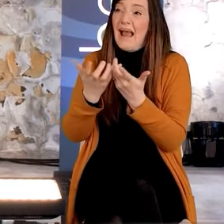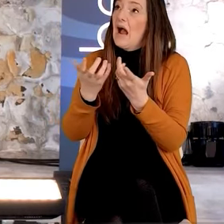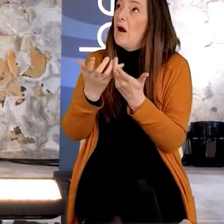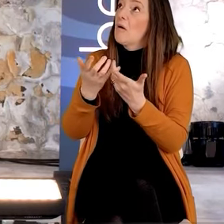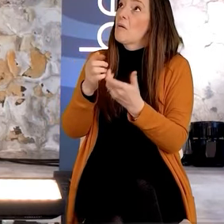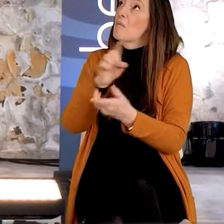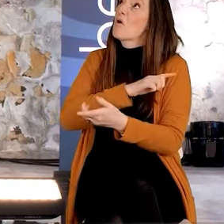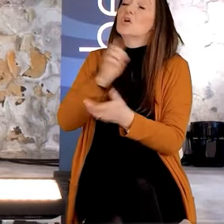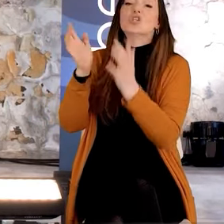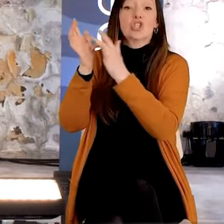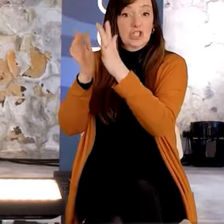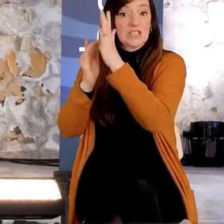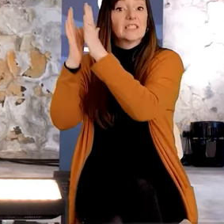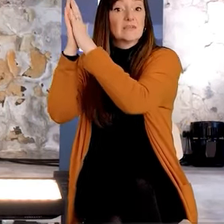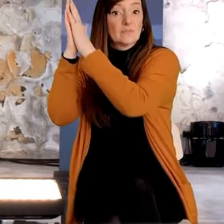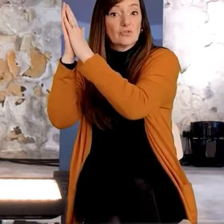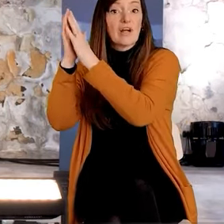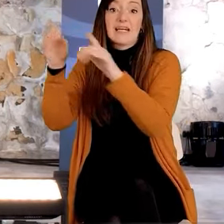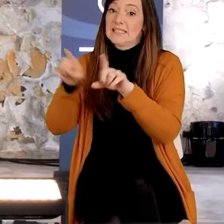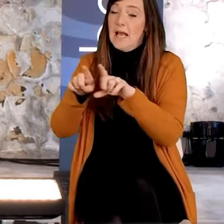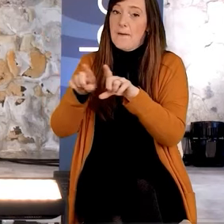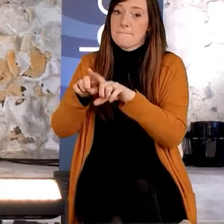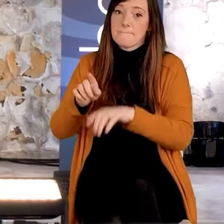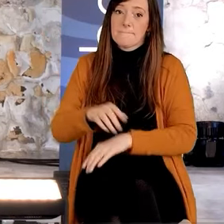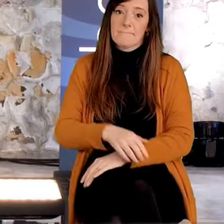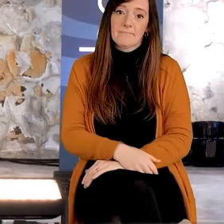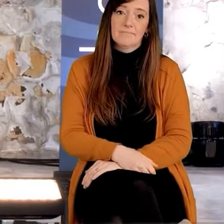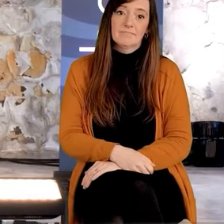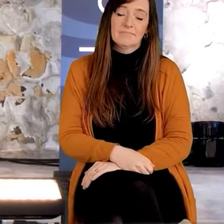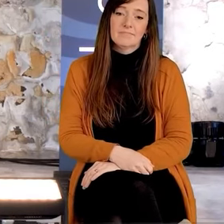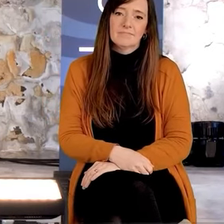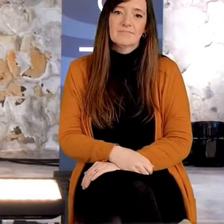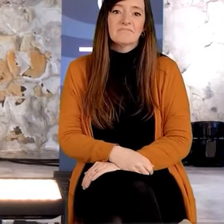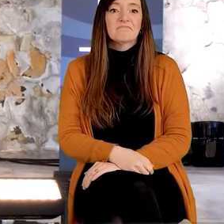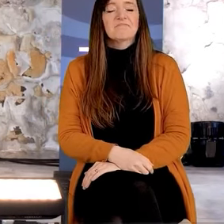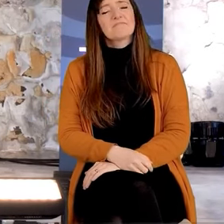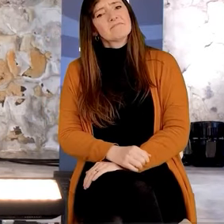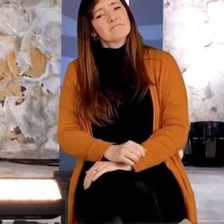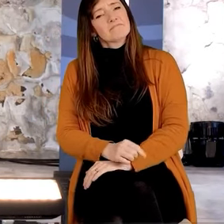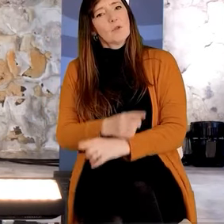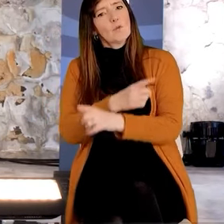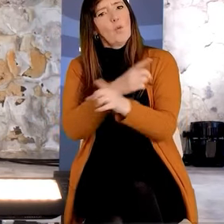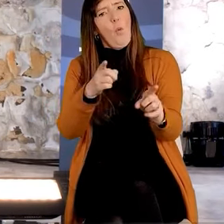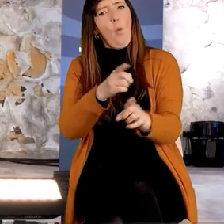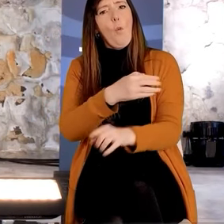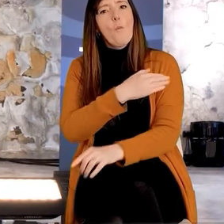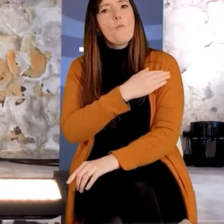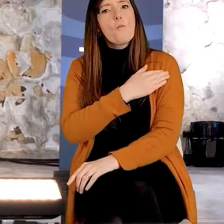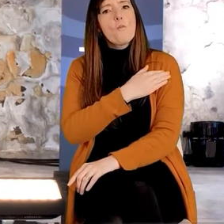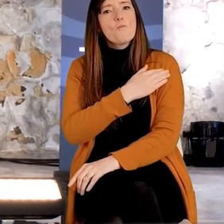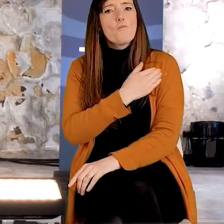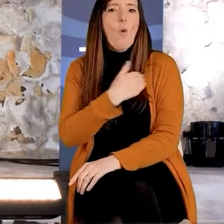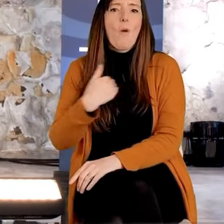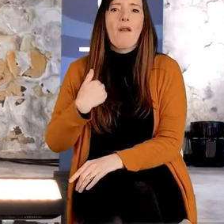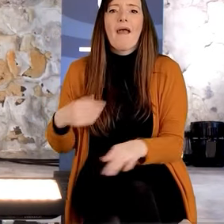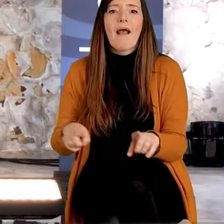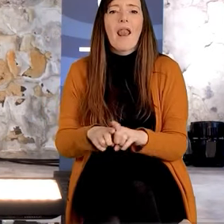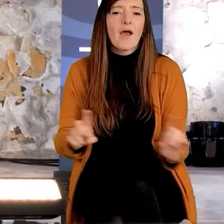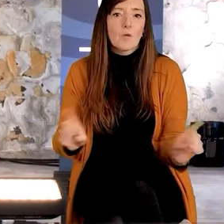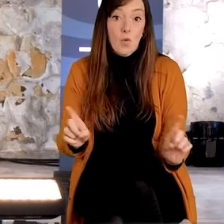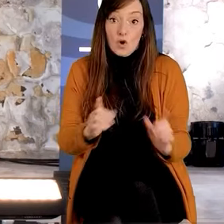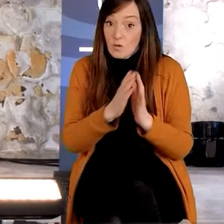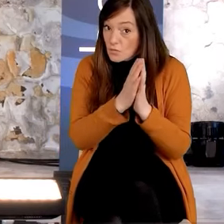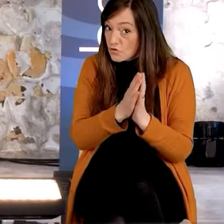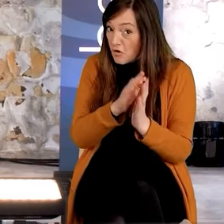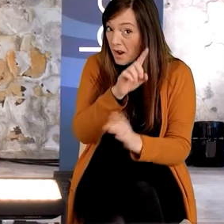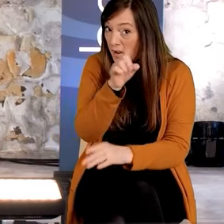something here for us before we move on, I wonder what you're like, whether in the morning you pray. I